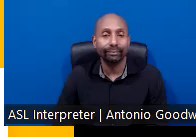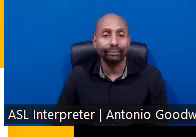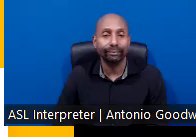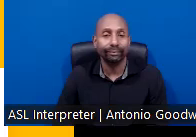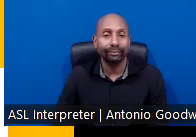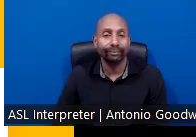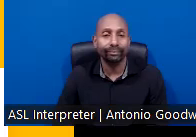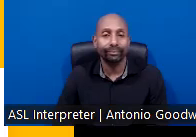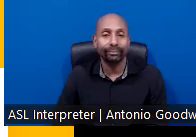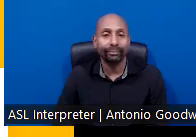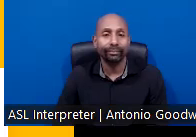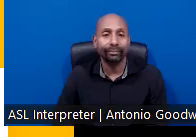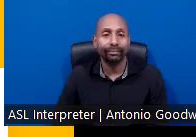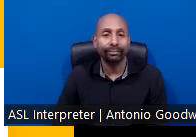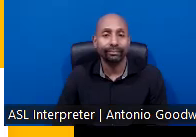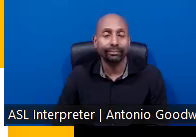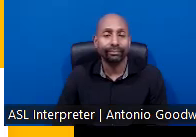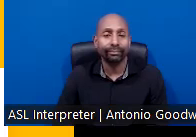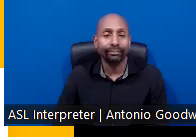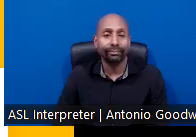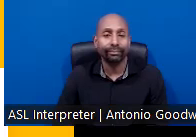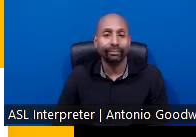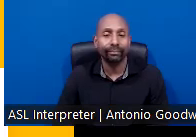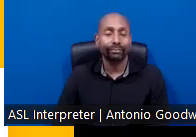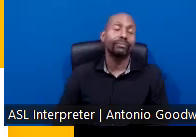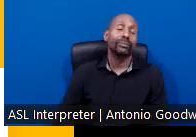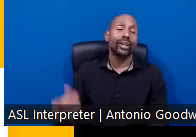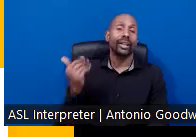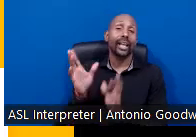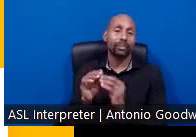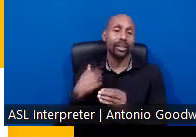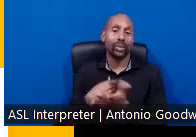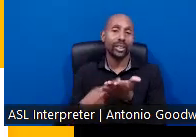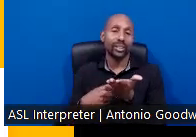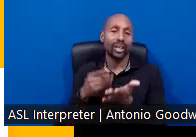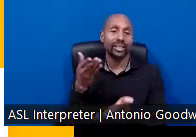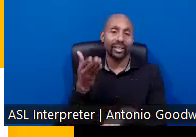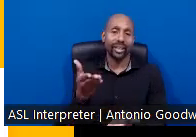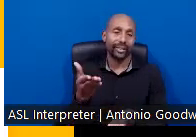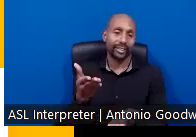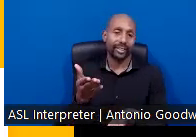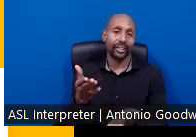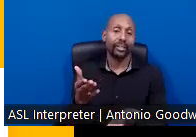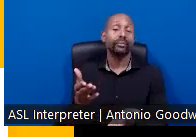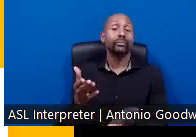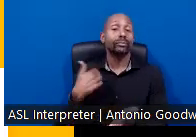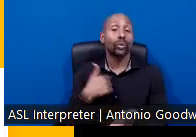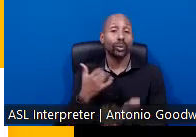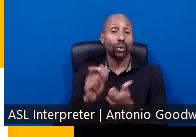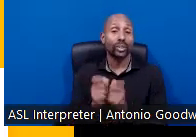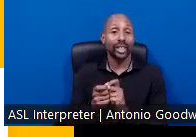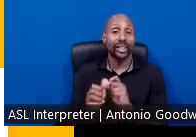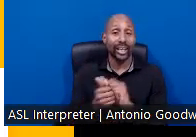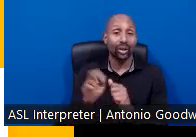and Federal Survey procedure racial and ethnic data. So there is a link, but you can take steps now to